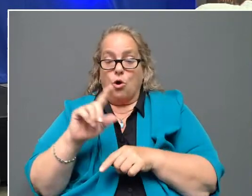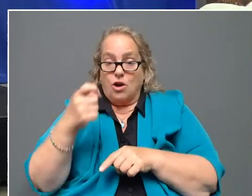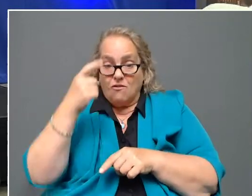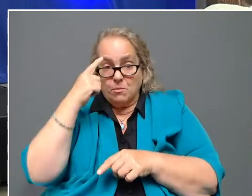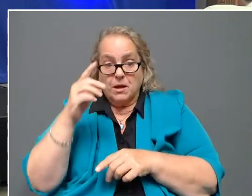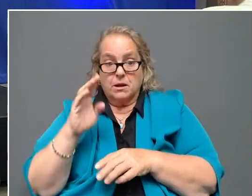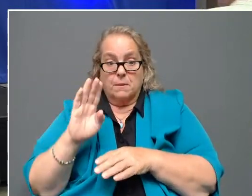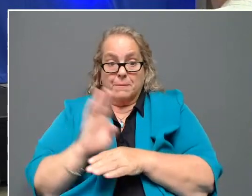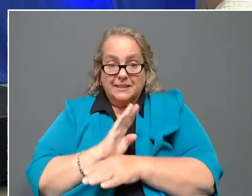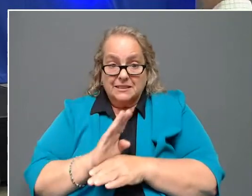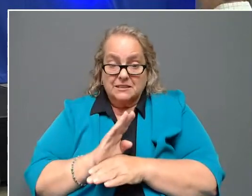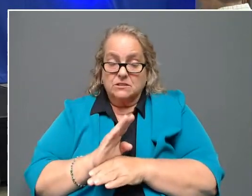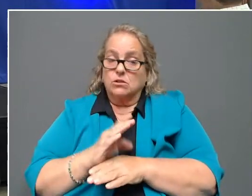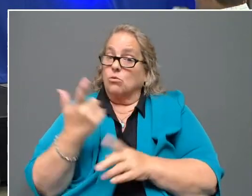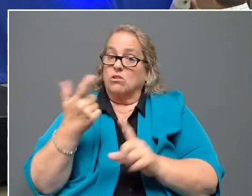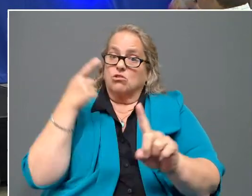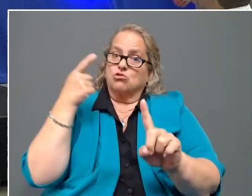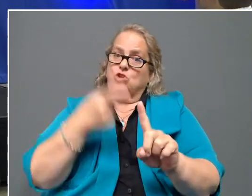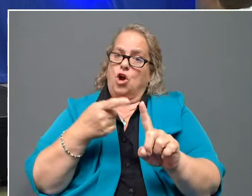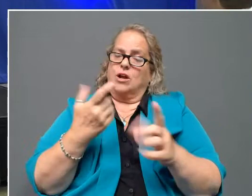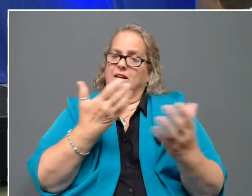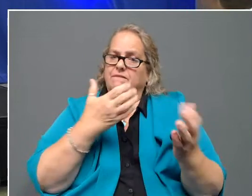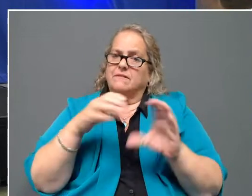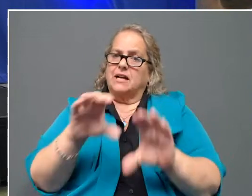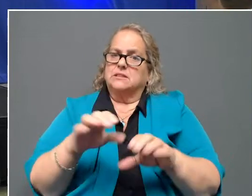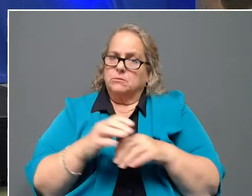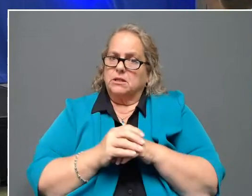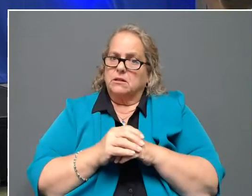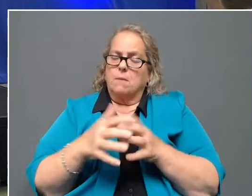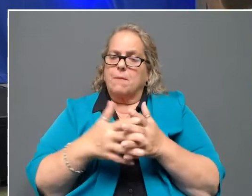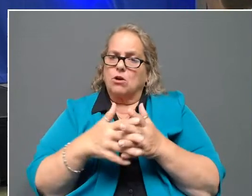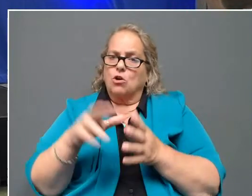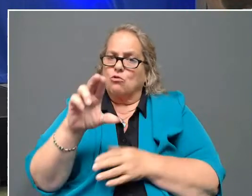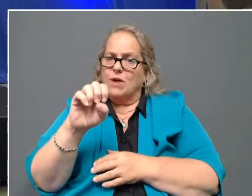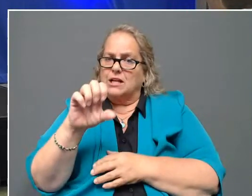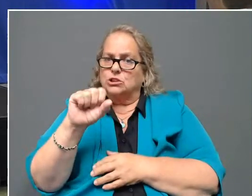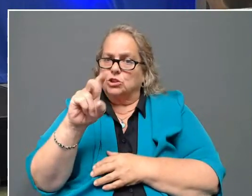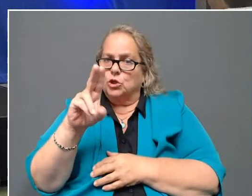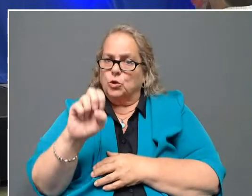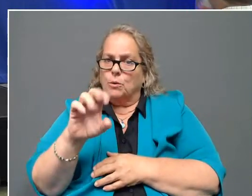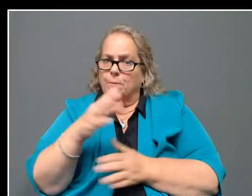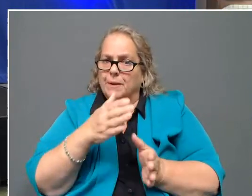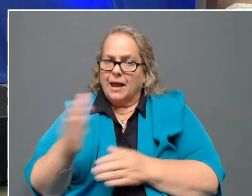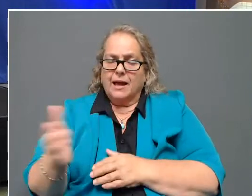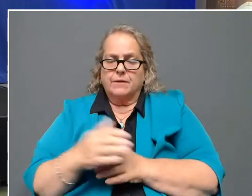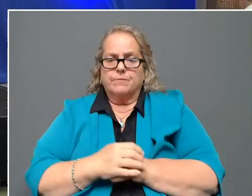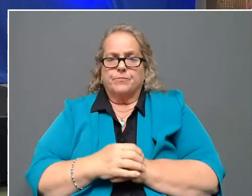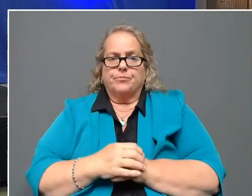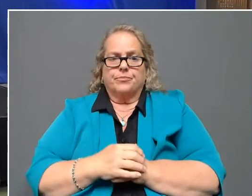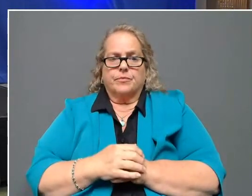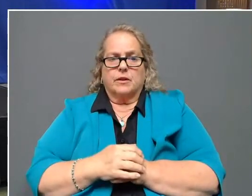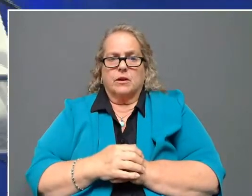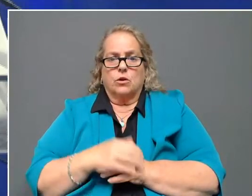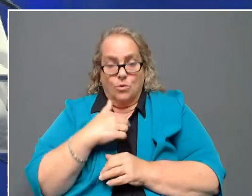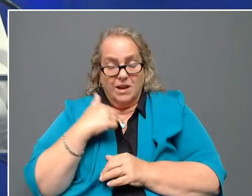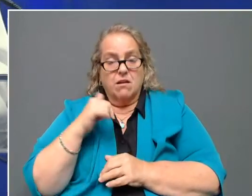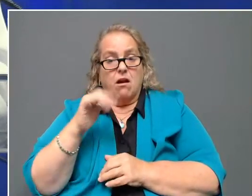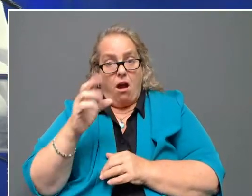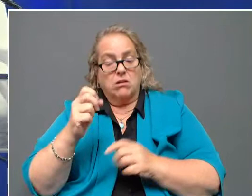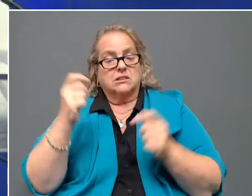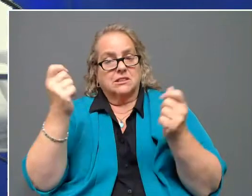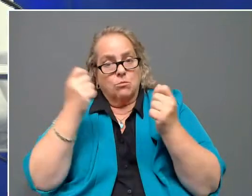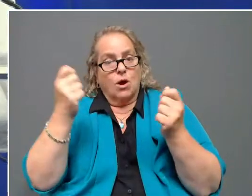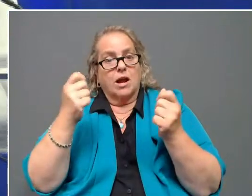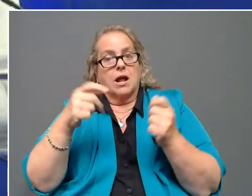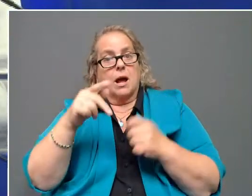in the American Rescue Plan. Yes, we are commemorating an achievement of Appliance Park and its workers today, but